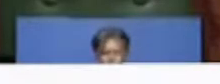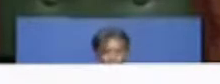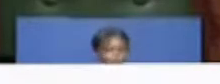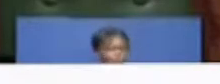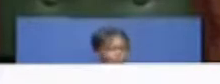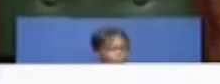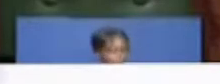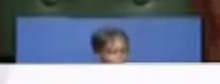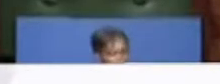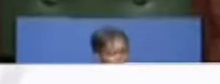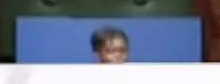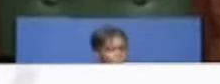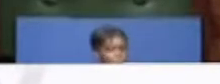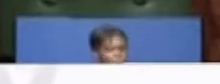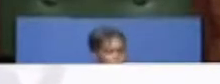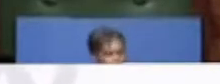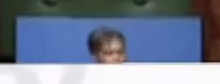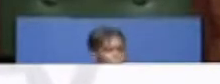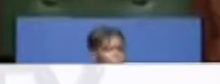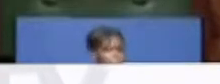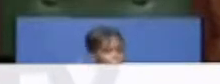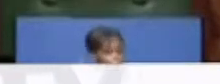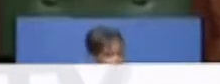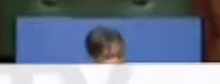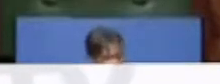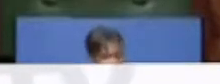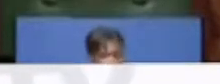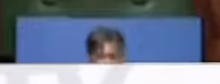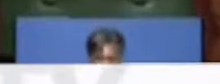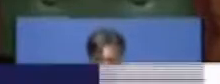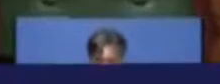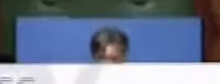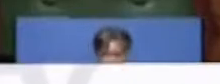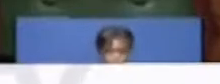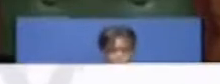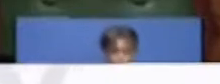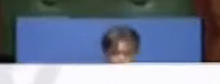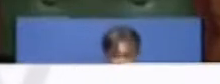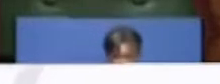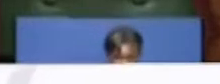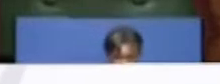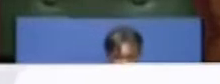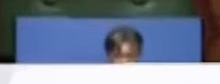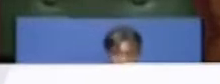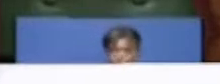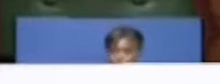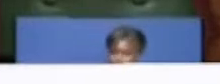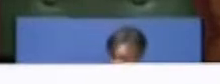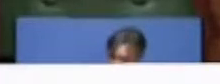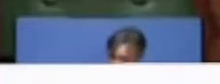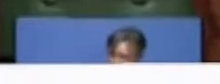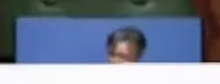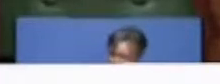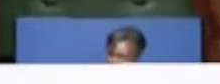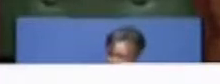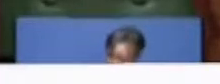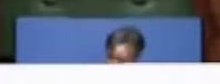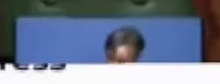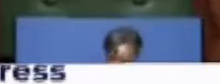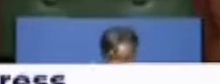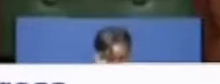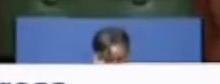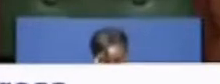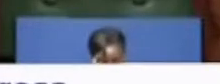process that every administration, even those that come after me, must apply their minds to